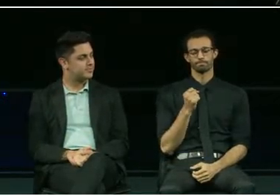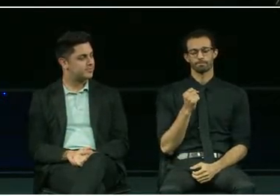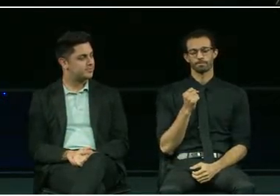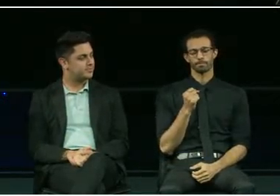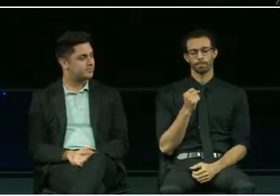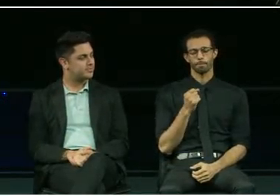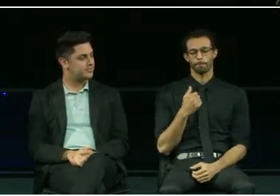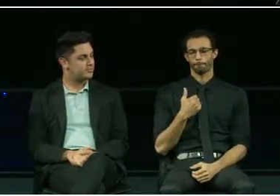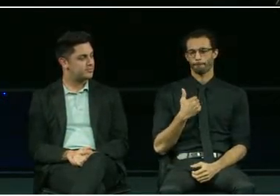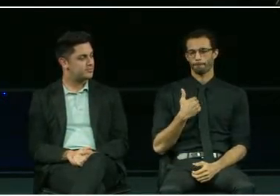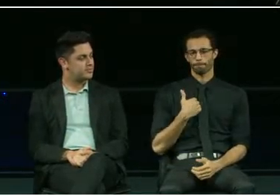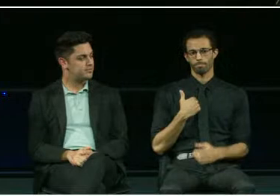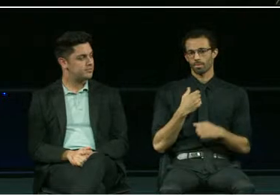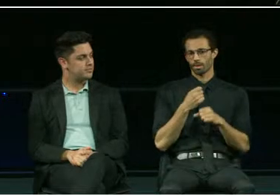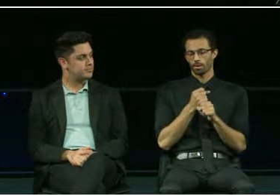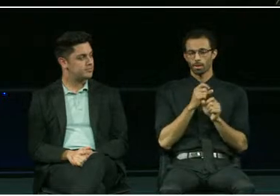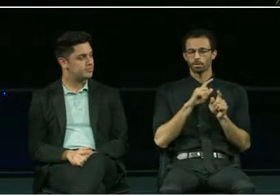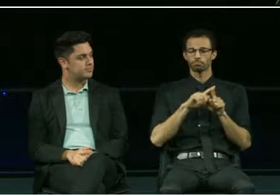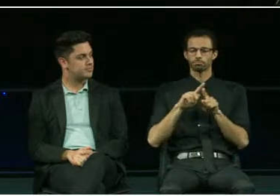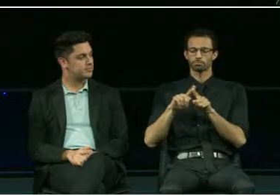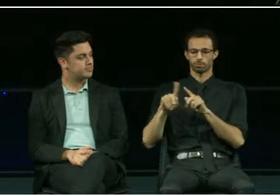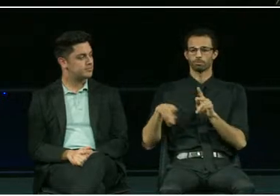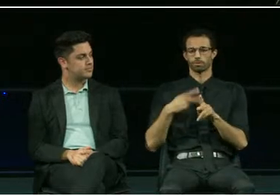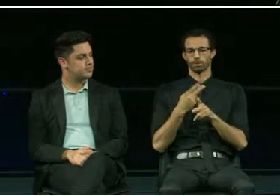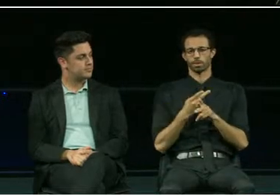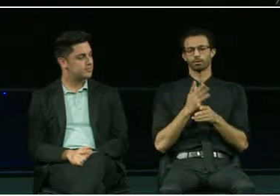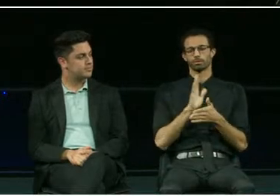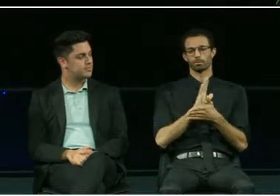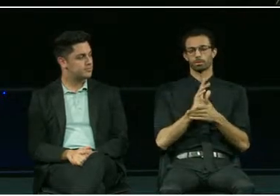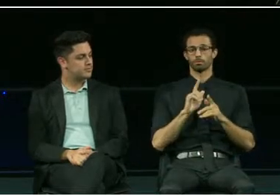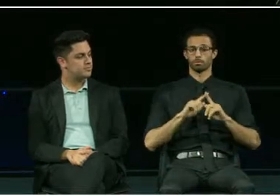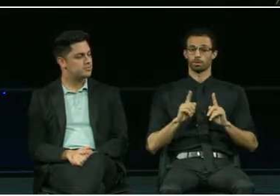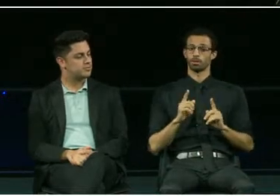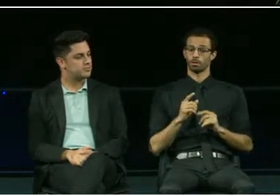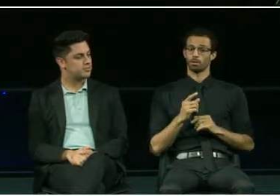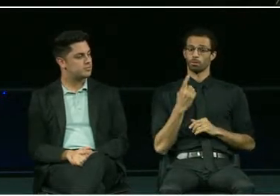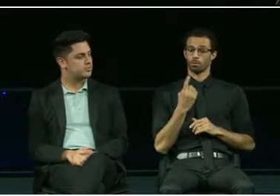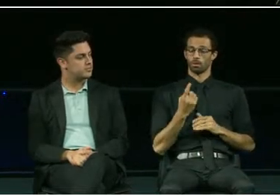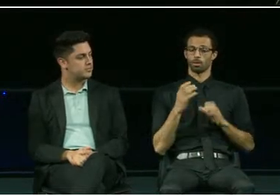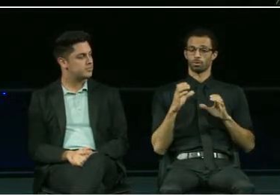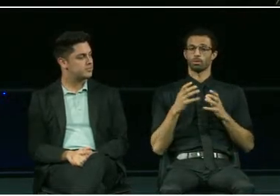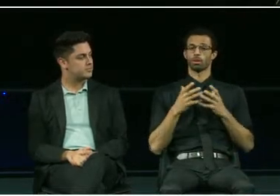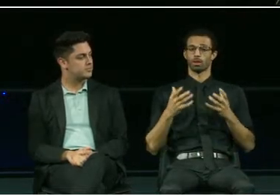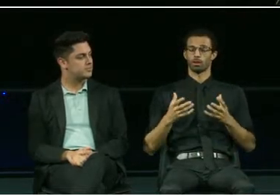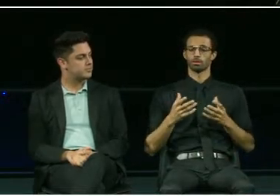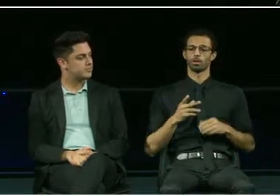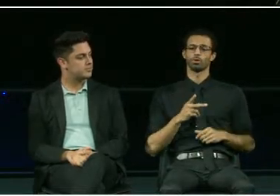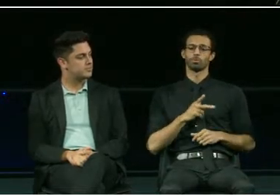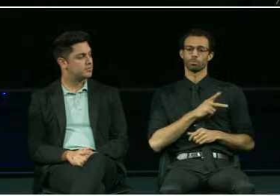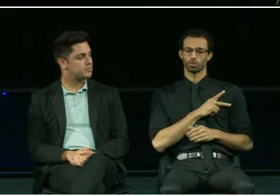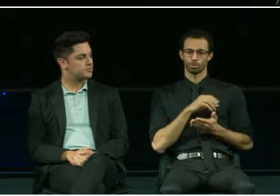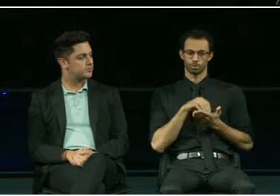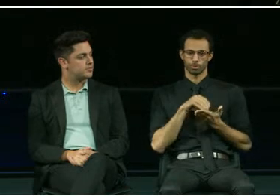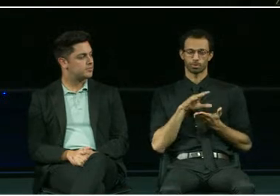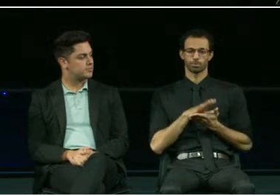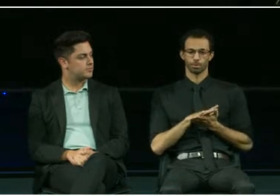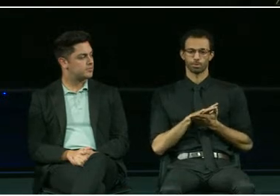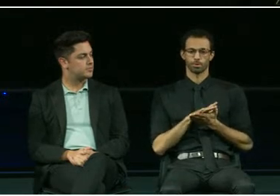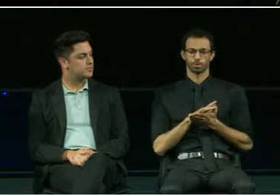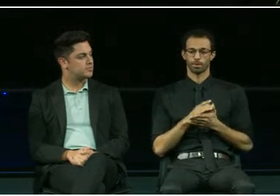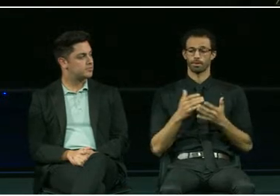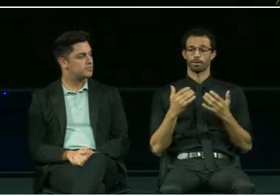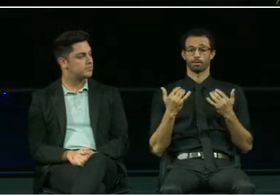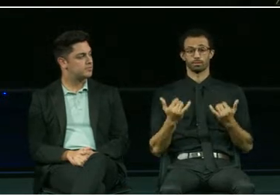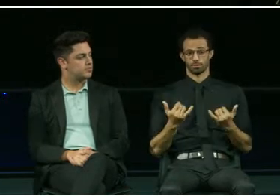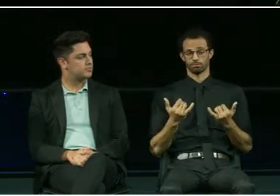I make different types of films, but one thing that I do a lot is make personal documentaries, this one